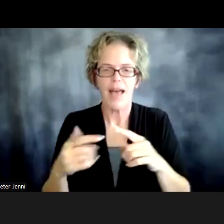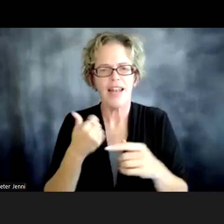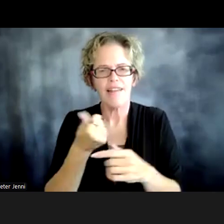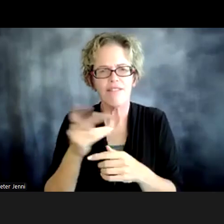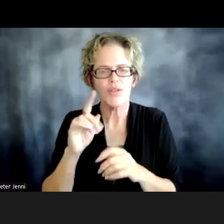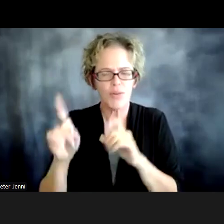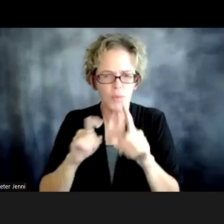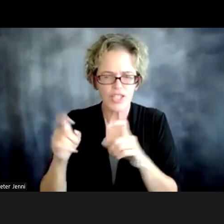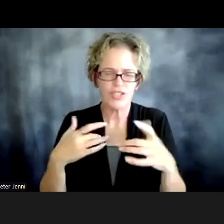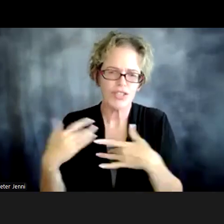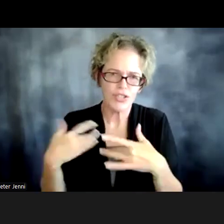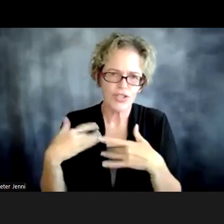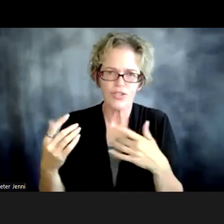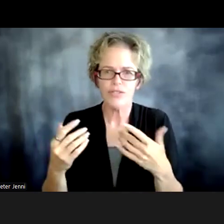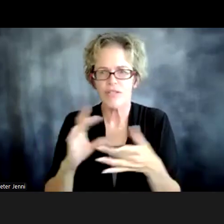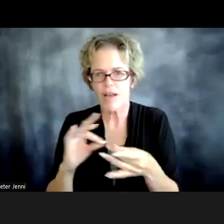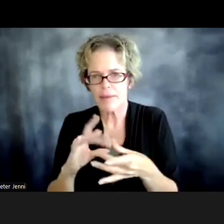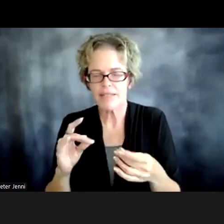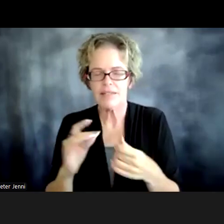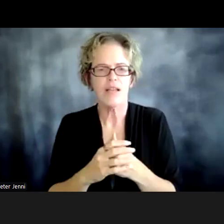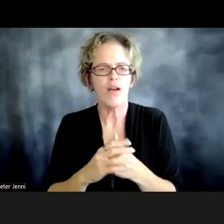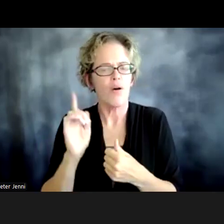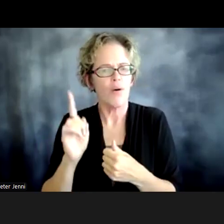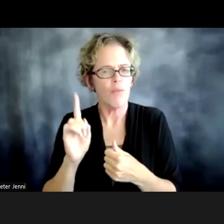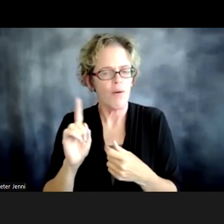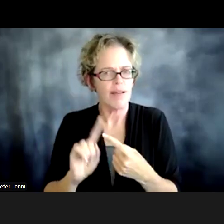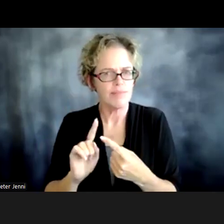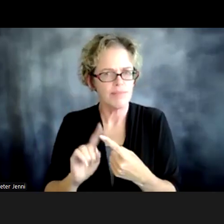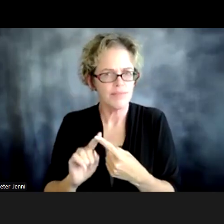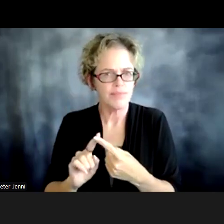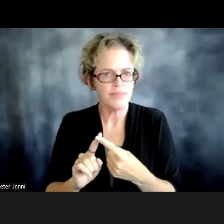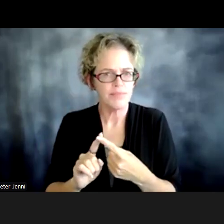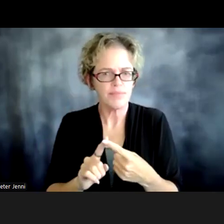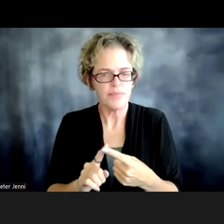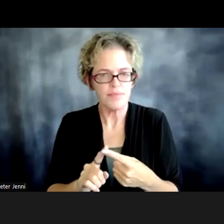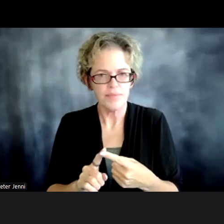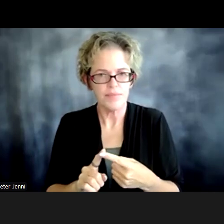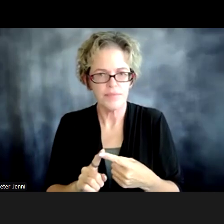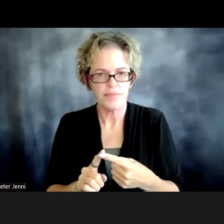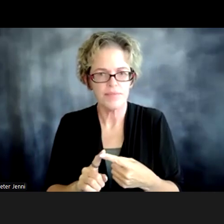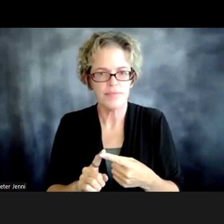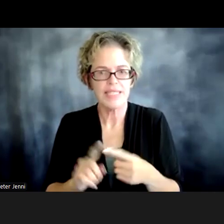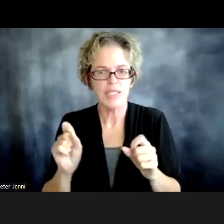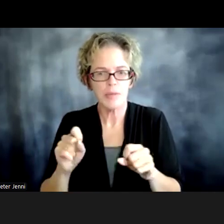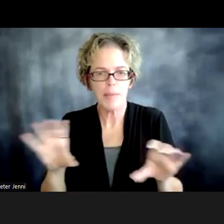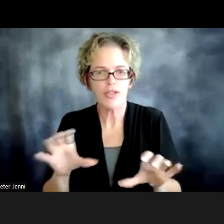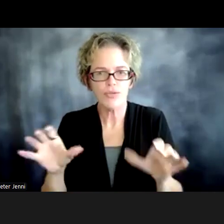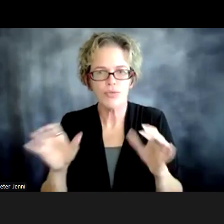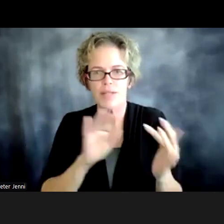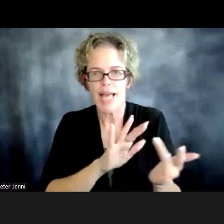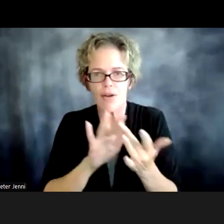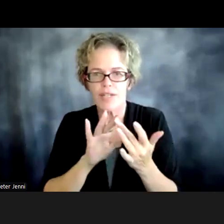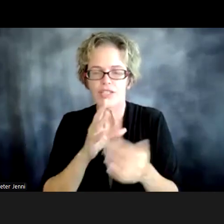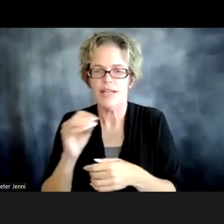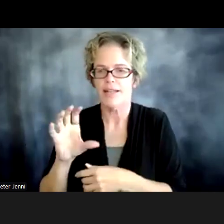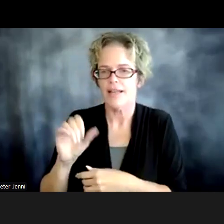and concerns and comments. One would be, I think in order to do the outreach and I guess